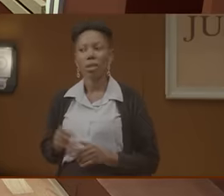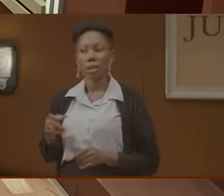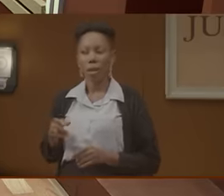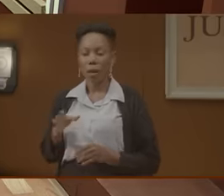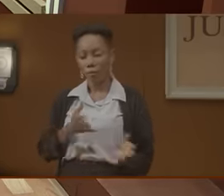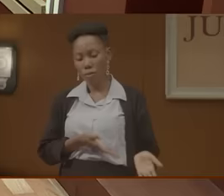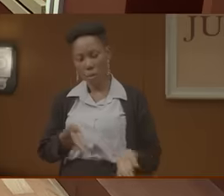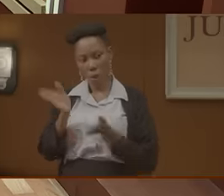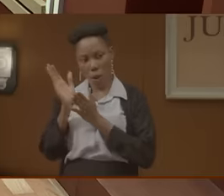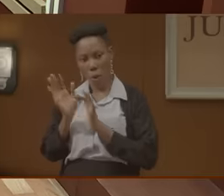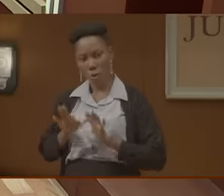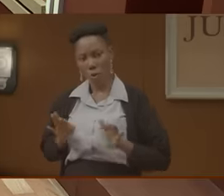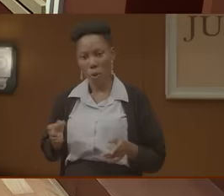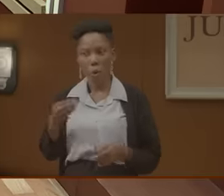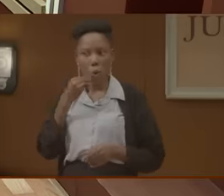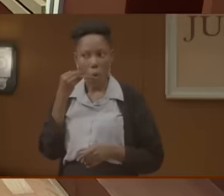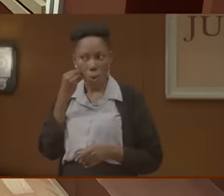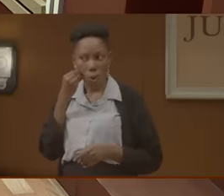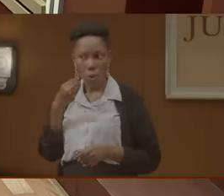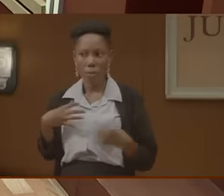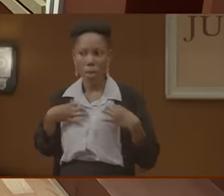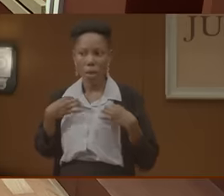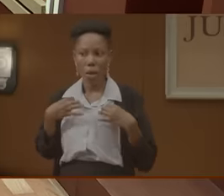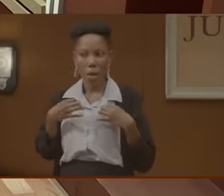Pyam, Oku House. They no get clothes